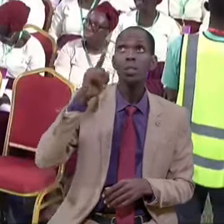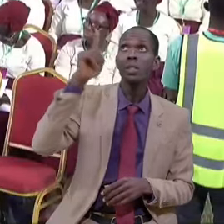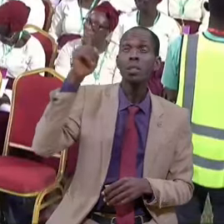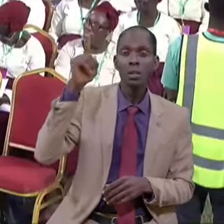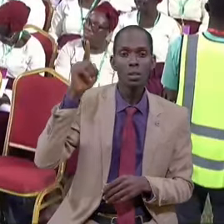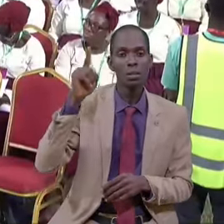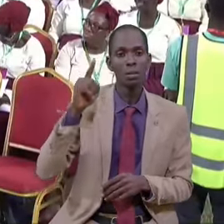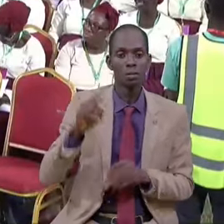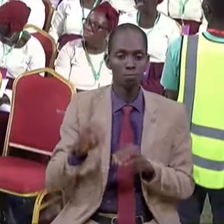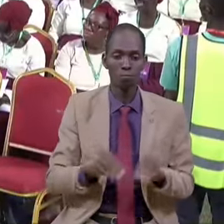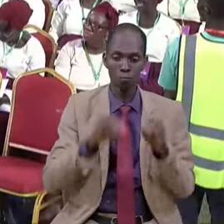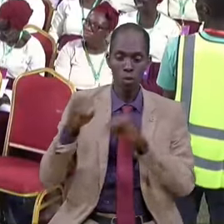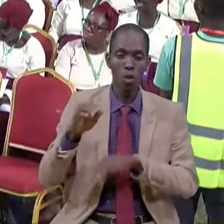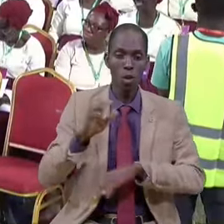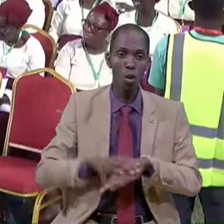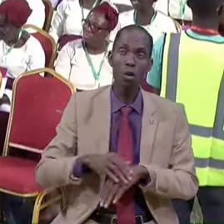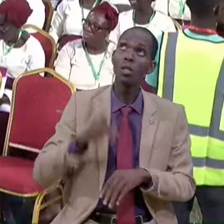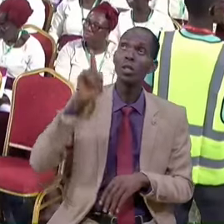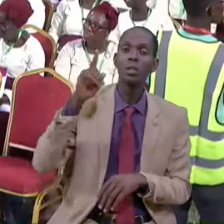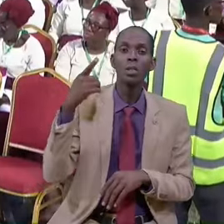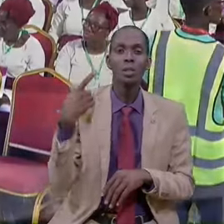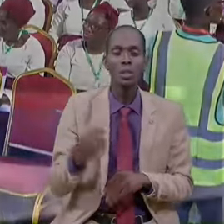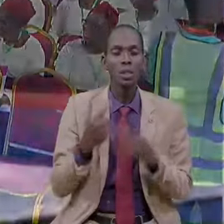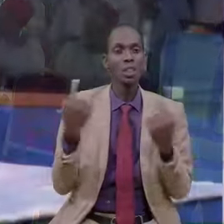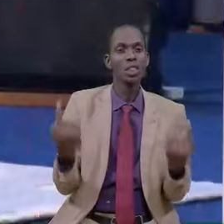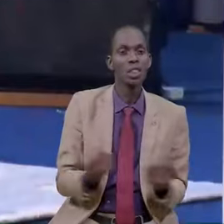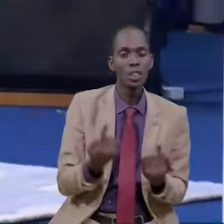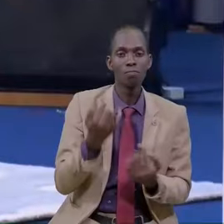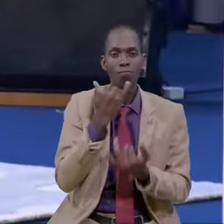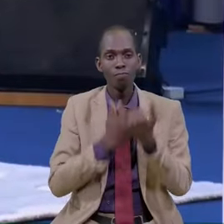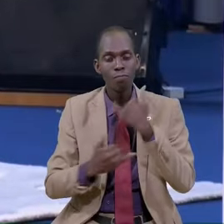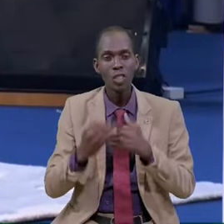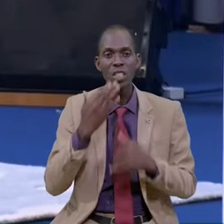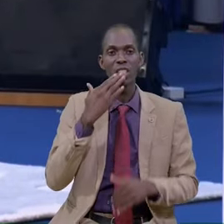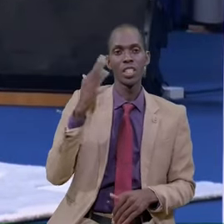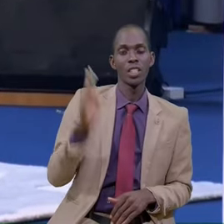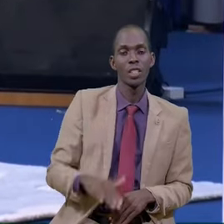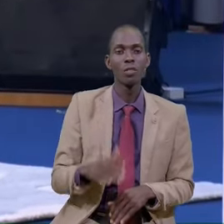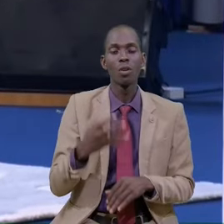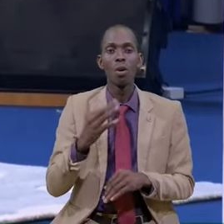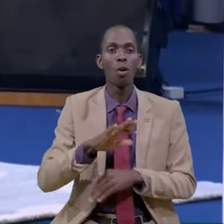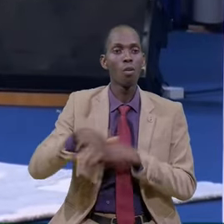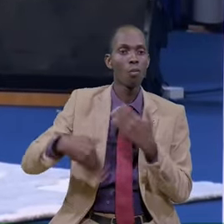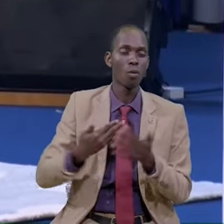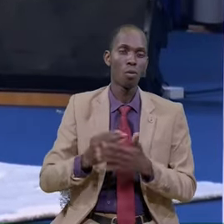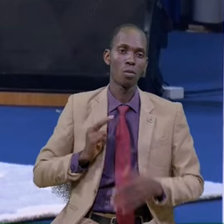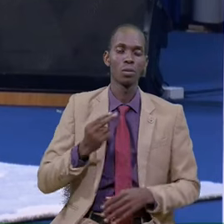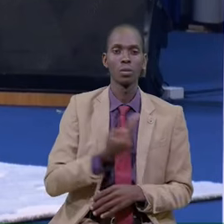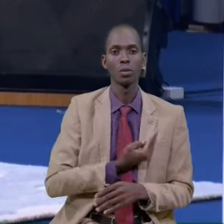on him the transgression the sin the evil and the iniquity of all